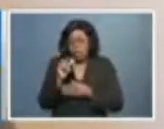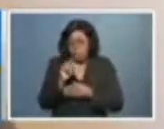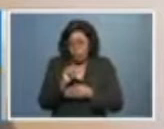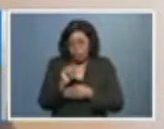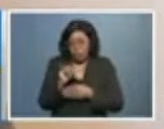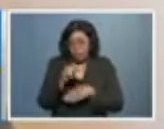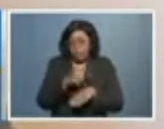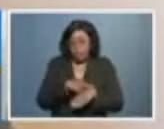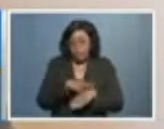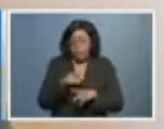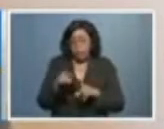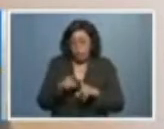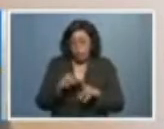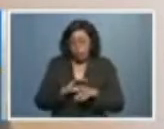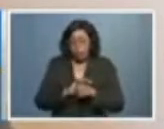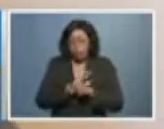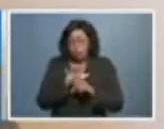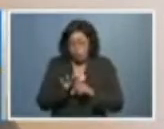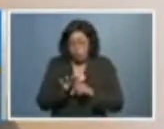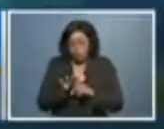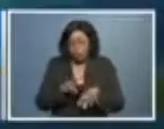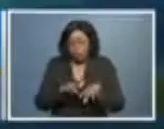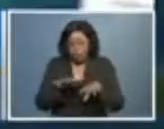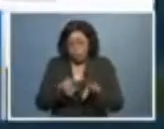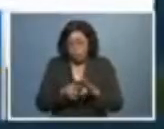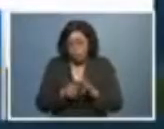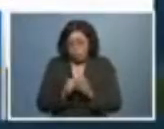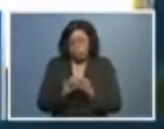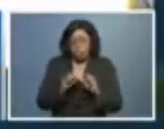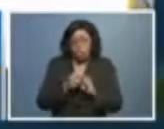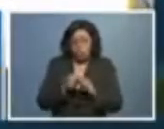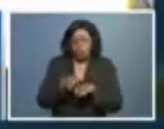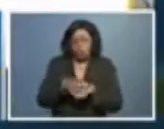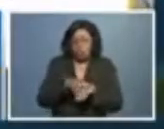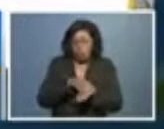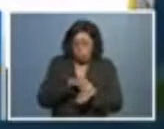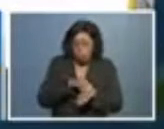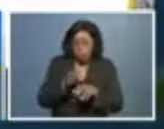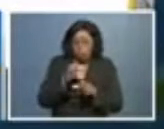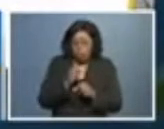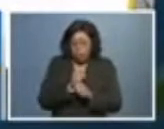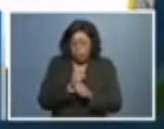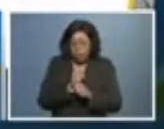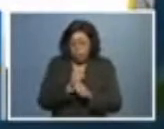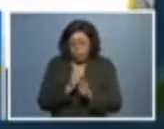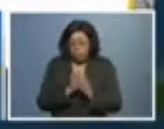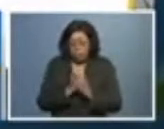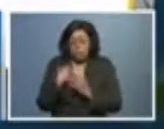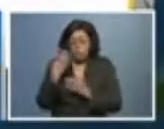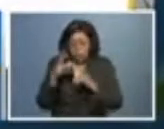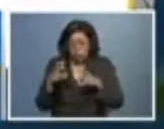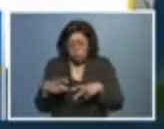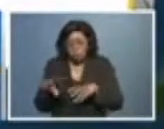the time when the COVID pandemic hit. And so we were a little slow getting off the ground to get our Minamata initial assessment done. It's